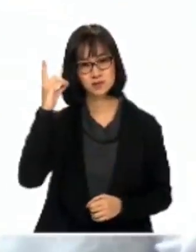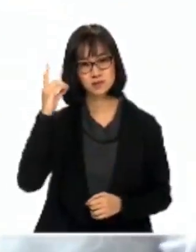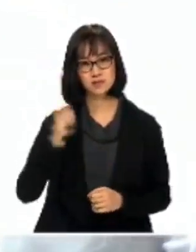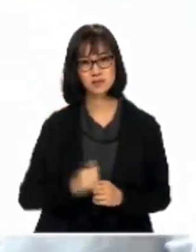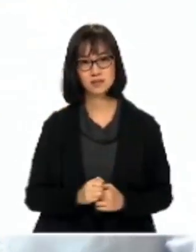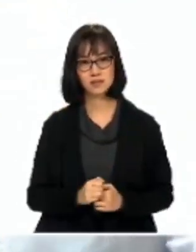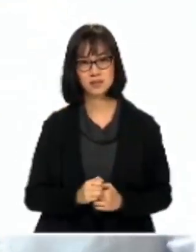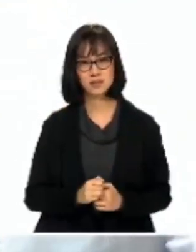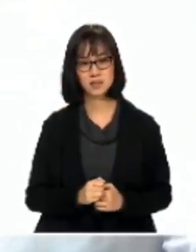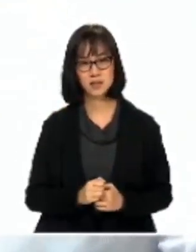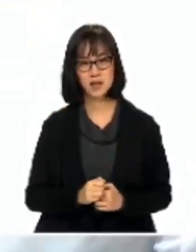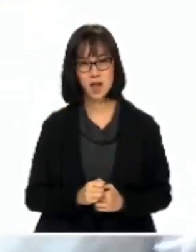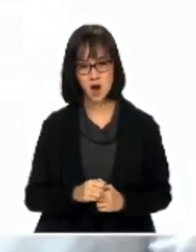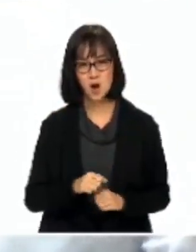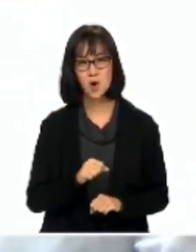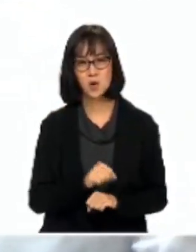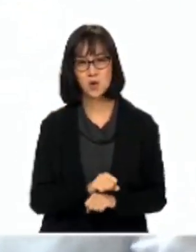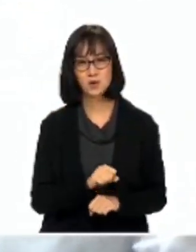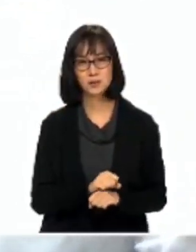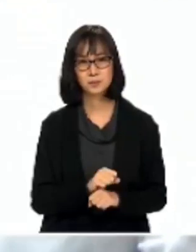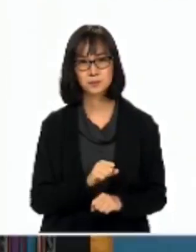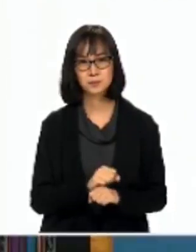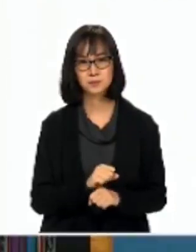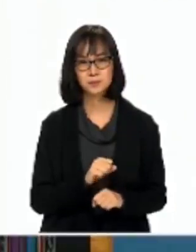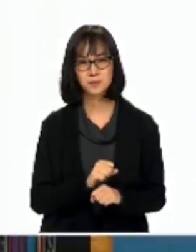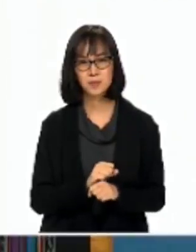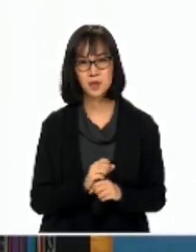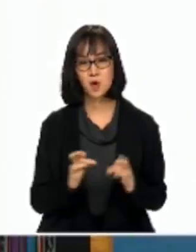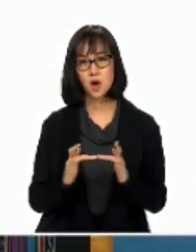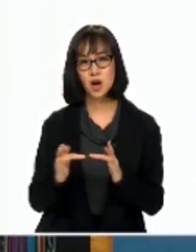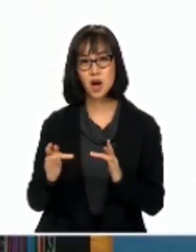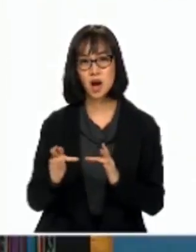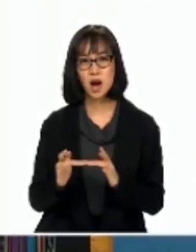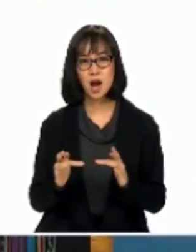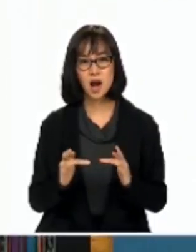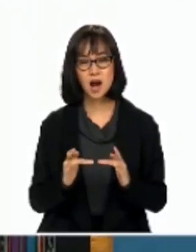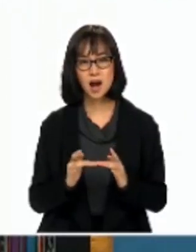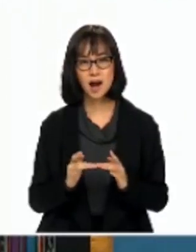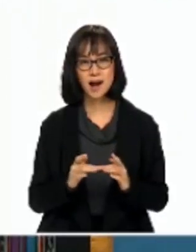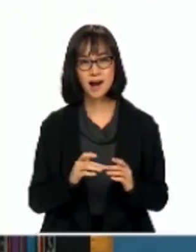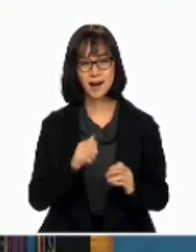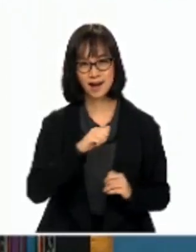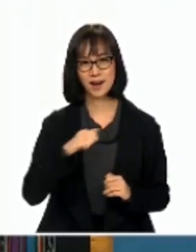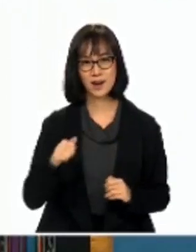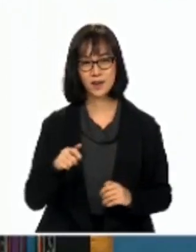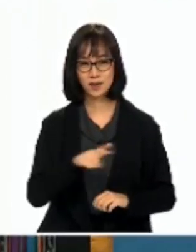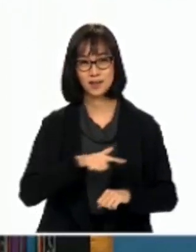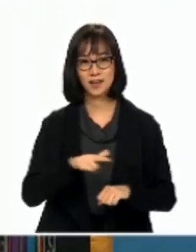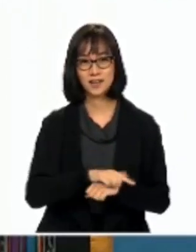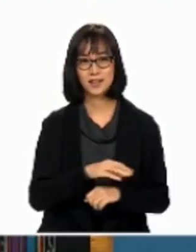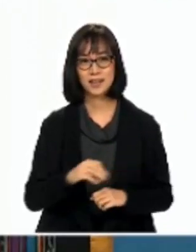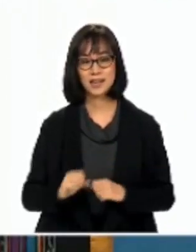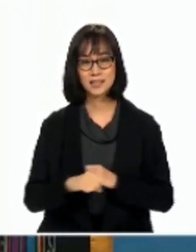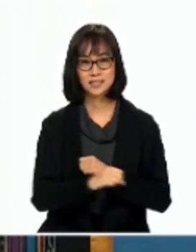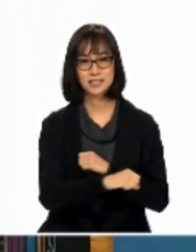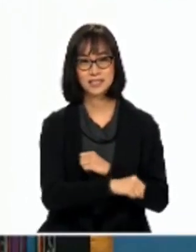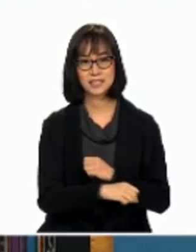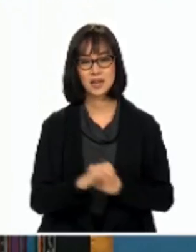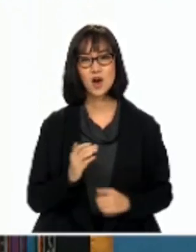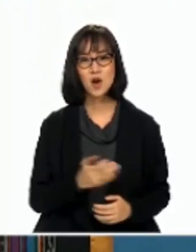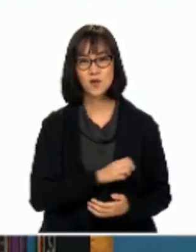Hard at work in the interconnection of our islands and cities by air, land, and sea, our secretaries